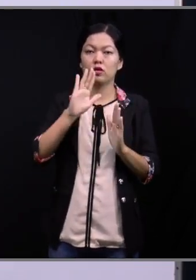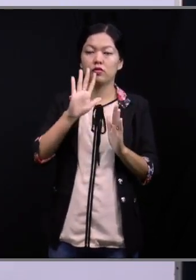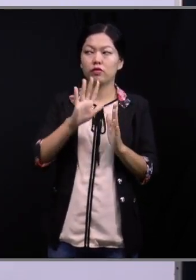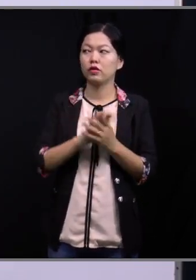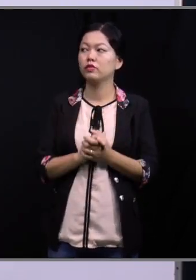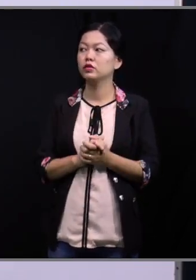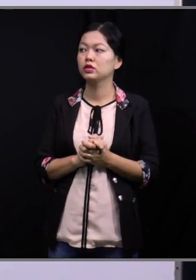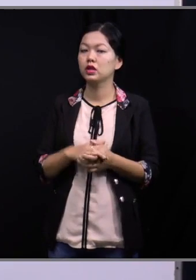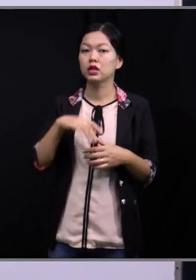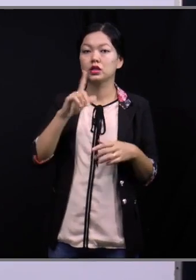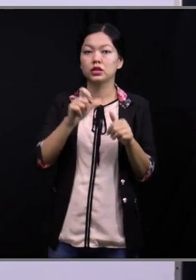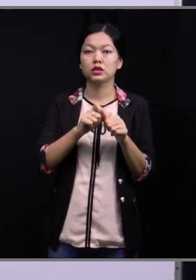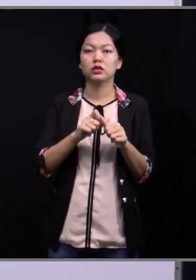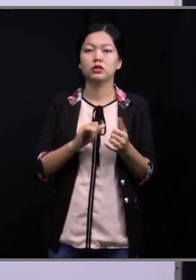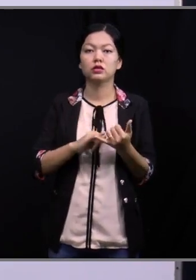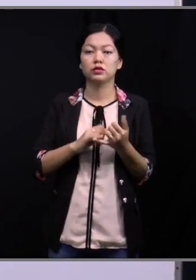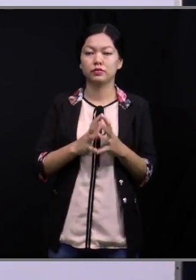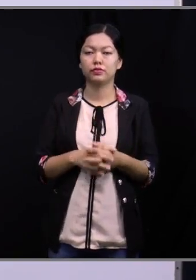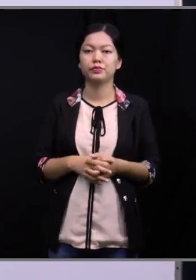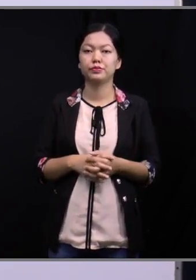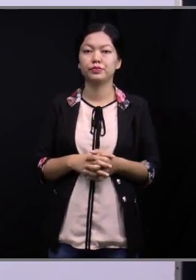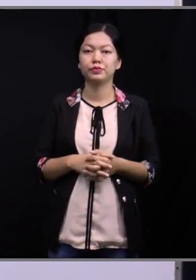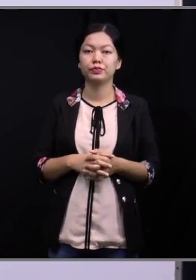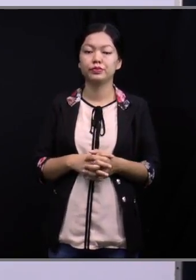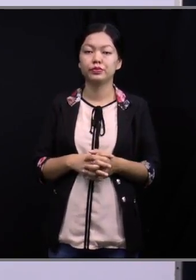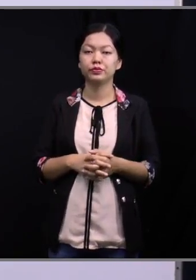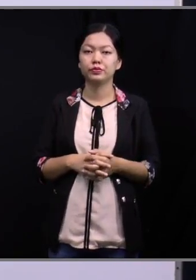classification is the class. So this